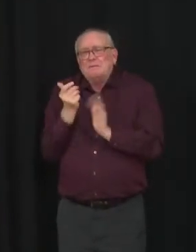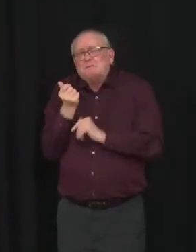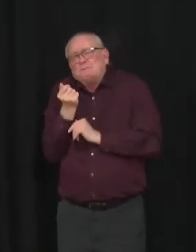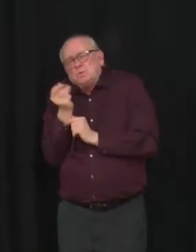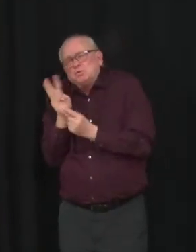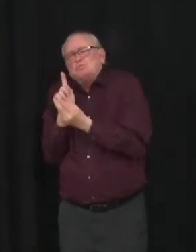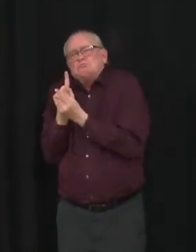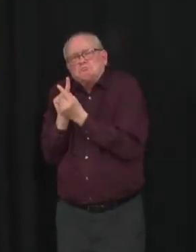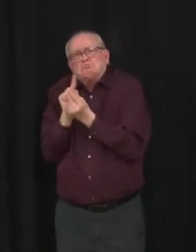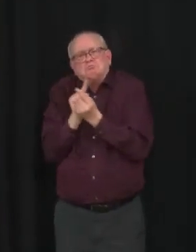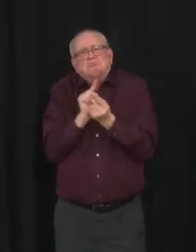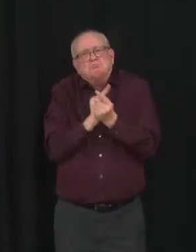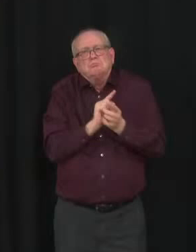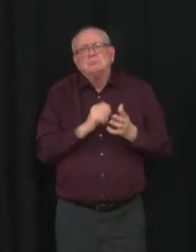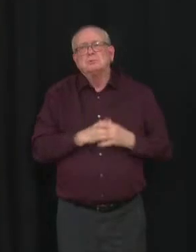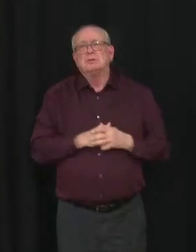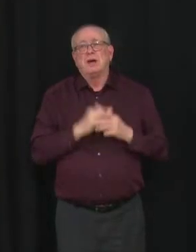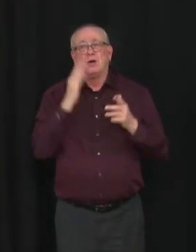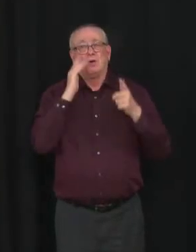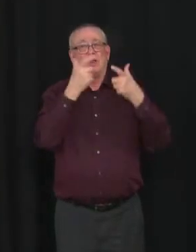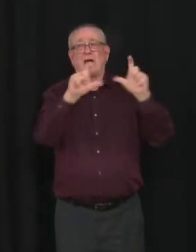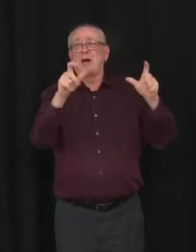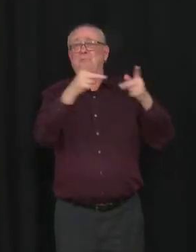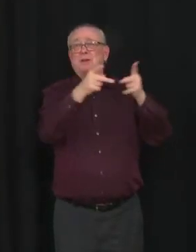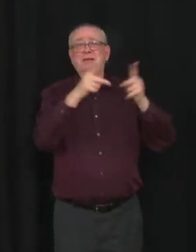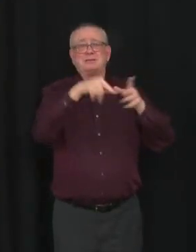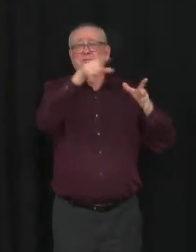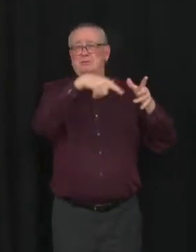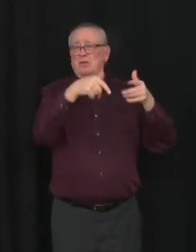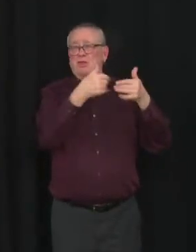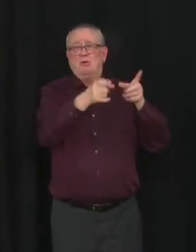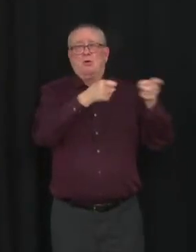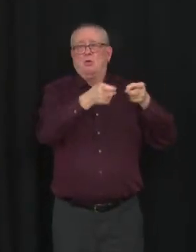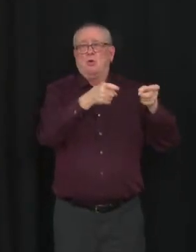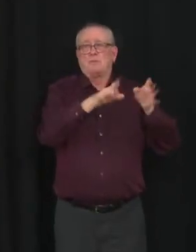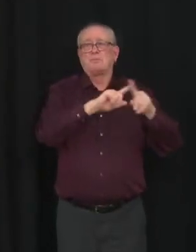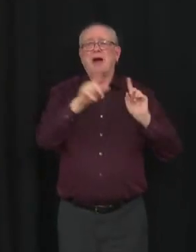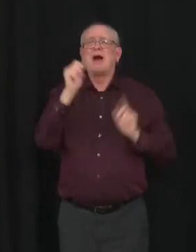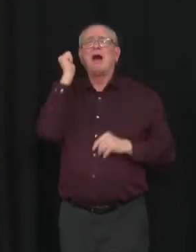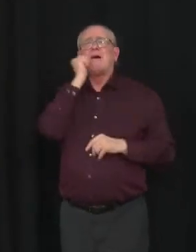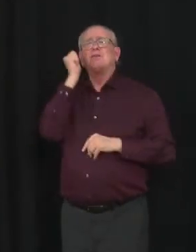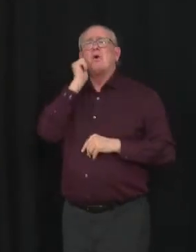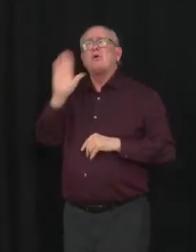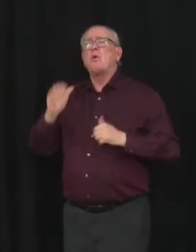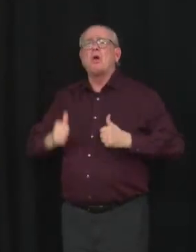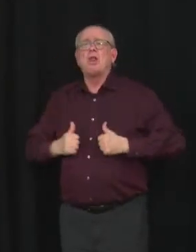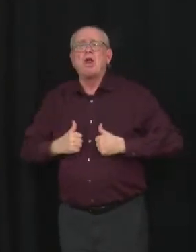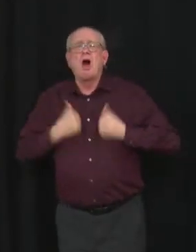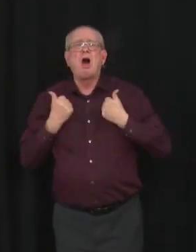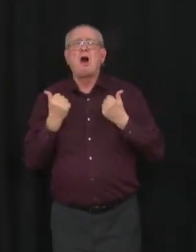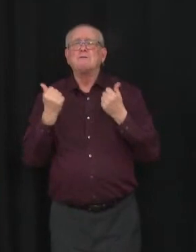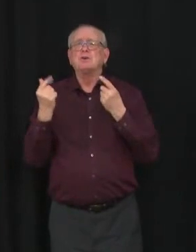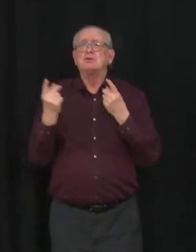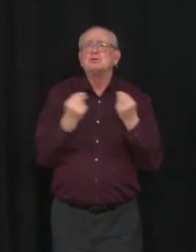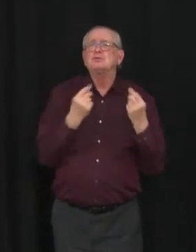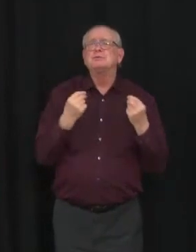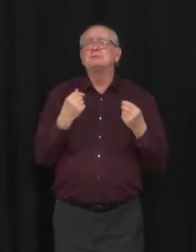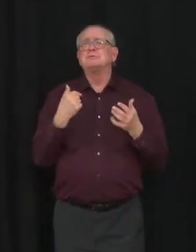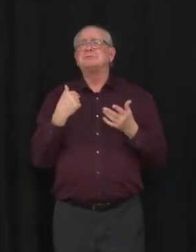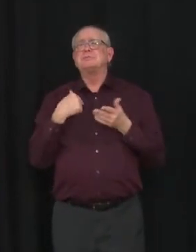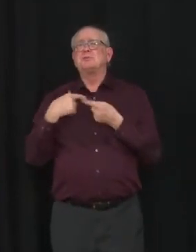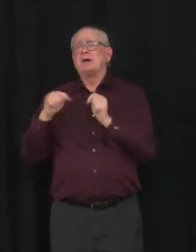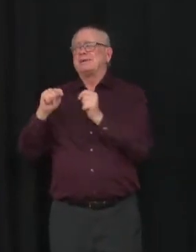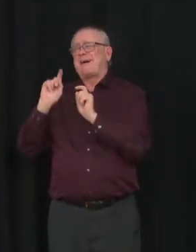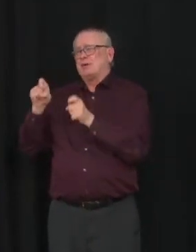will help, but we also need Albertans to make personal choices in their daily lives that will slow transmission. These measures are